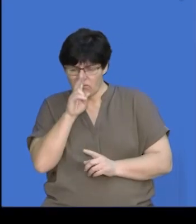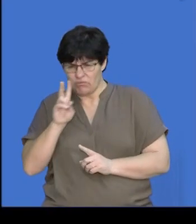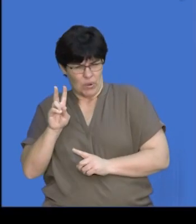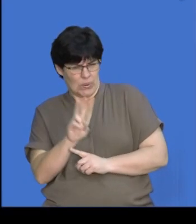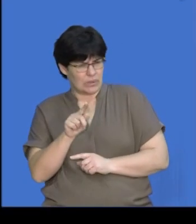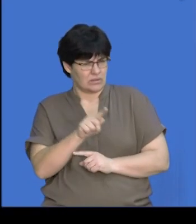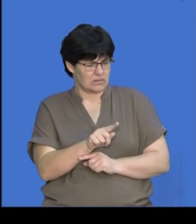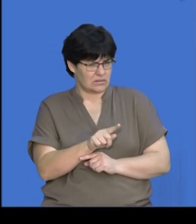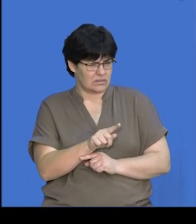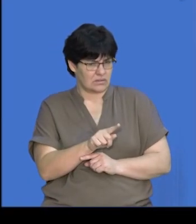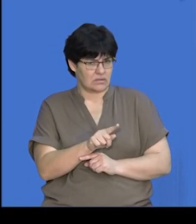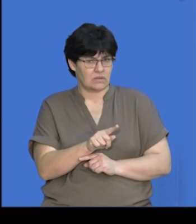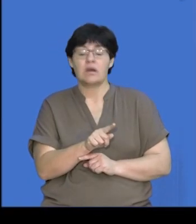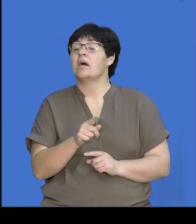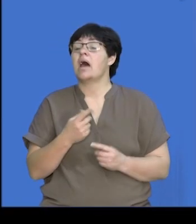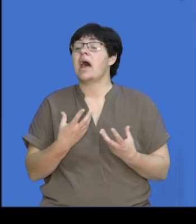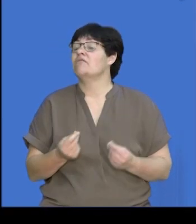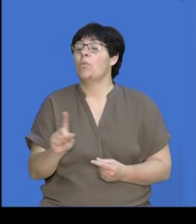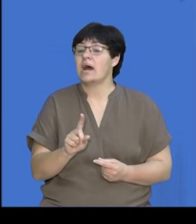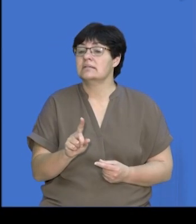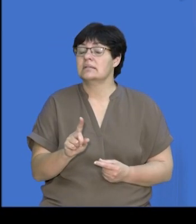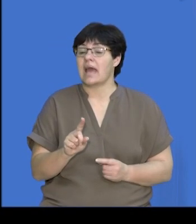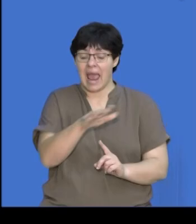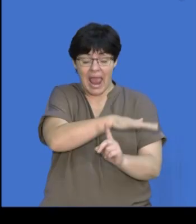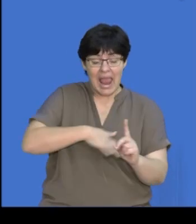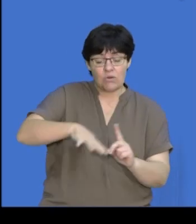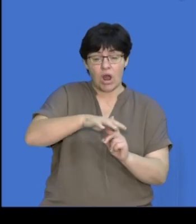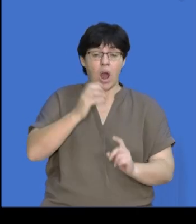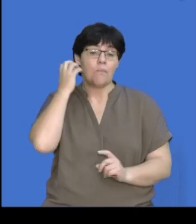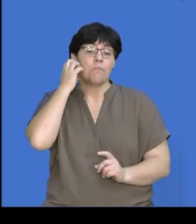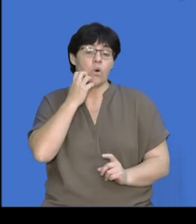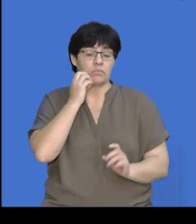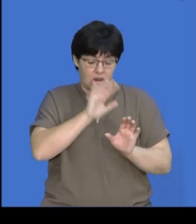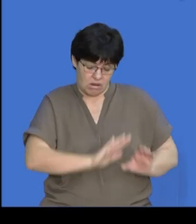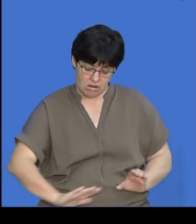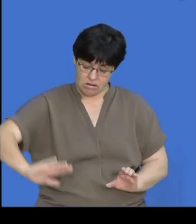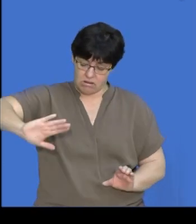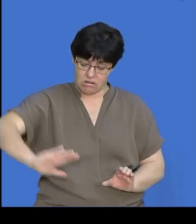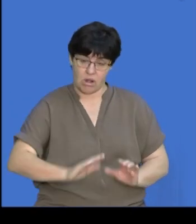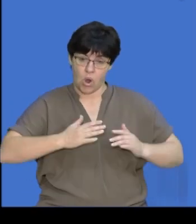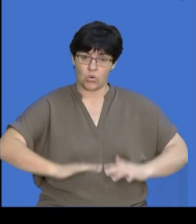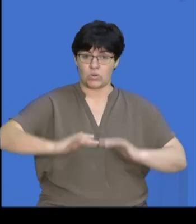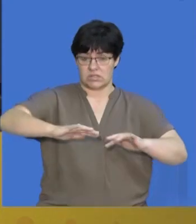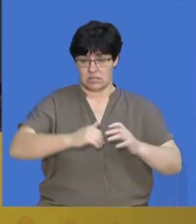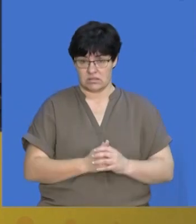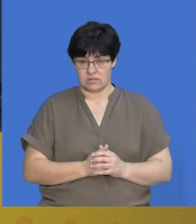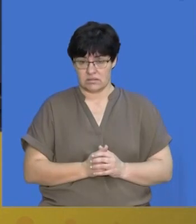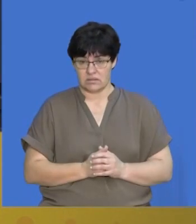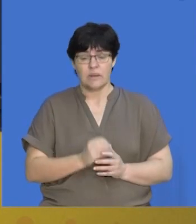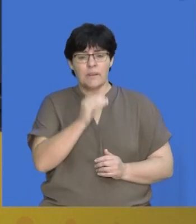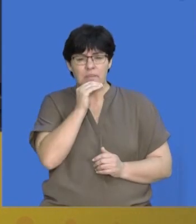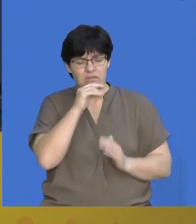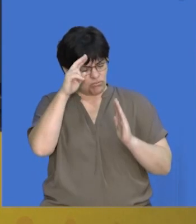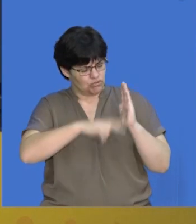closely, it will have on the coastal areas of Mozambique. That means that you would have worked out upon reading